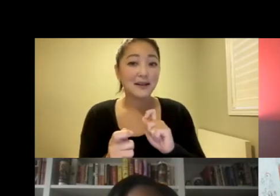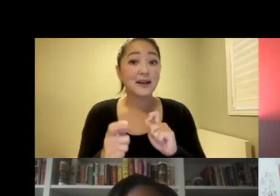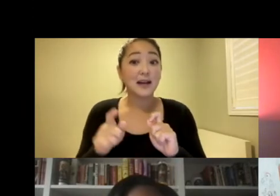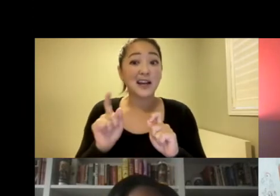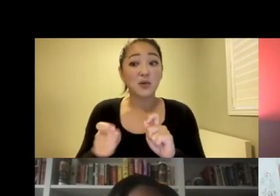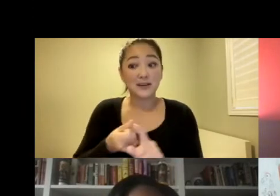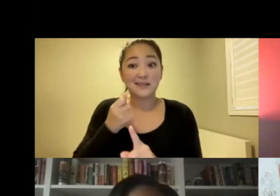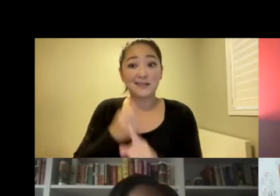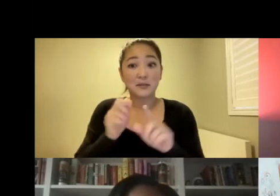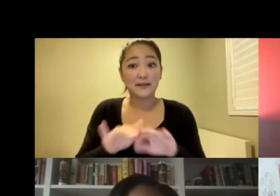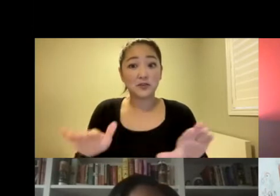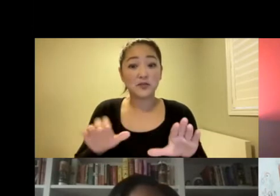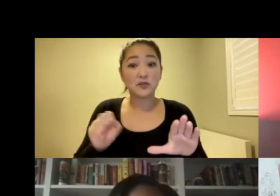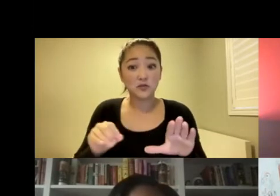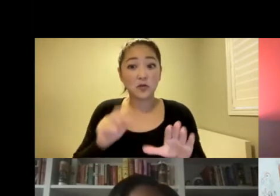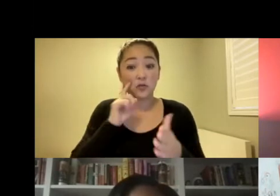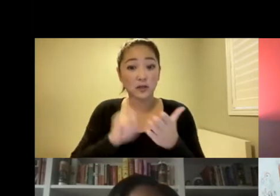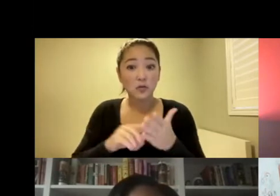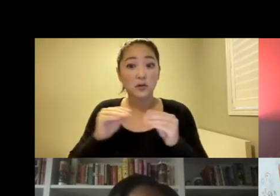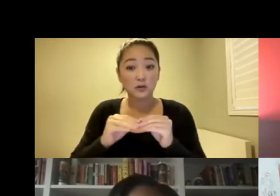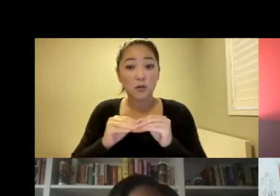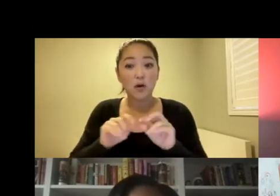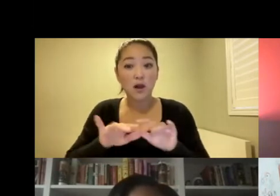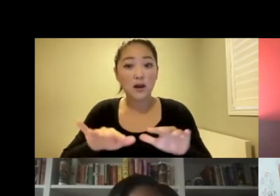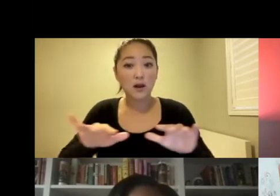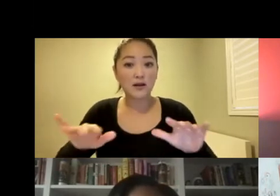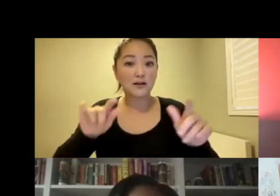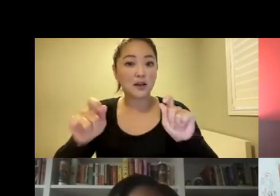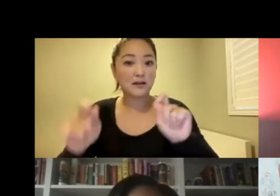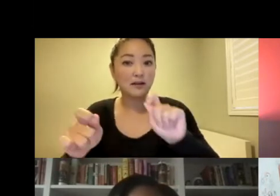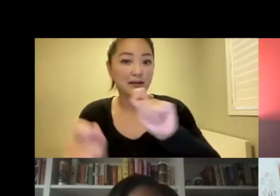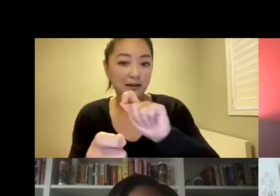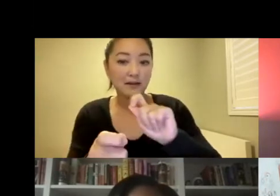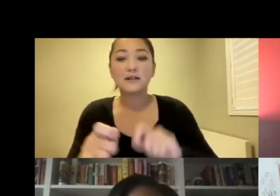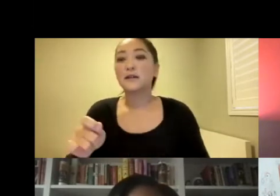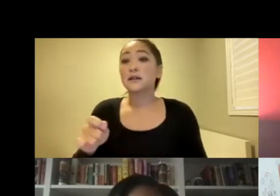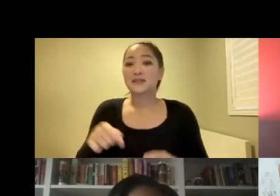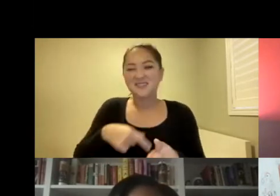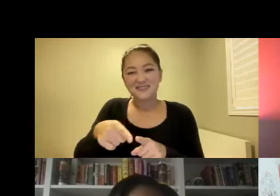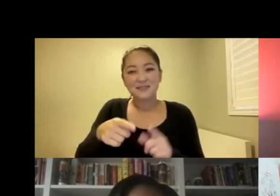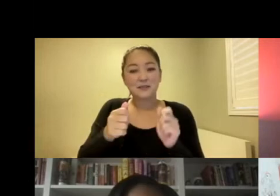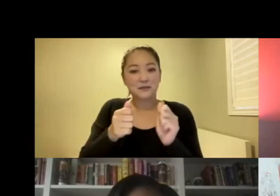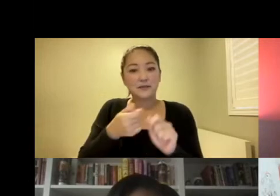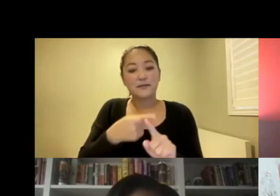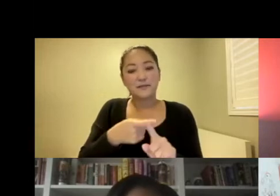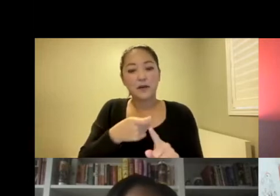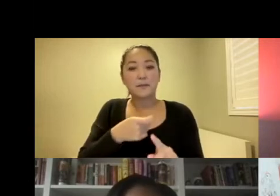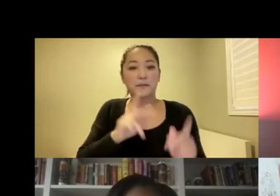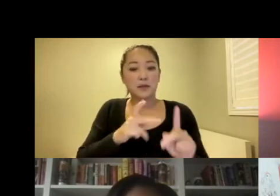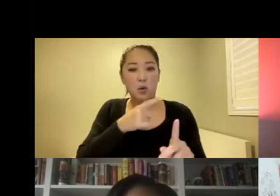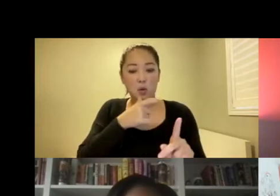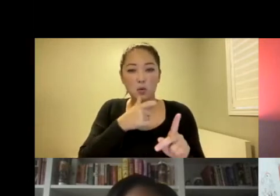change to happen for people of color and people of from minority communities to